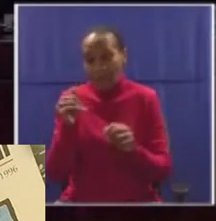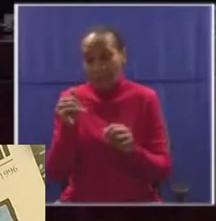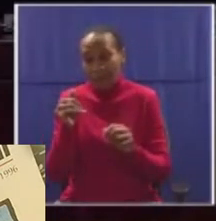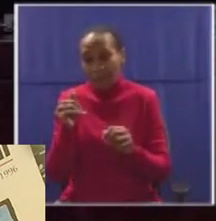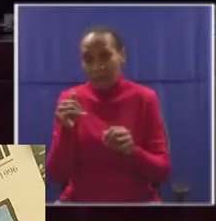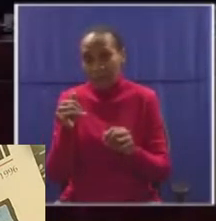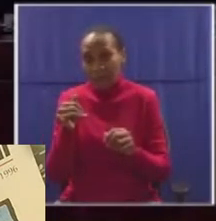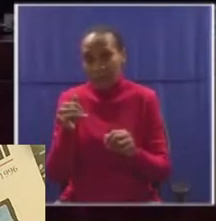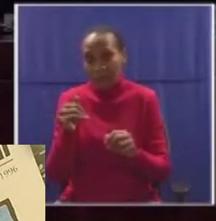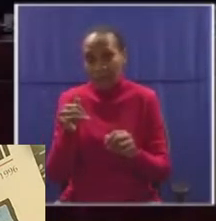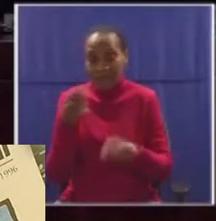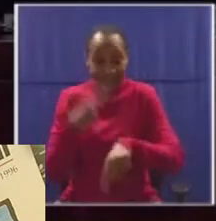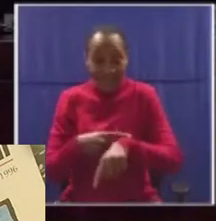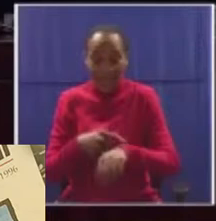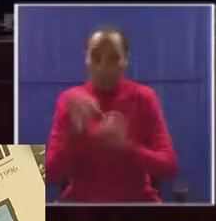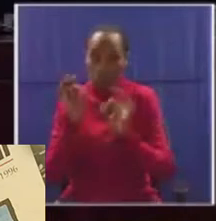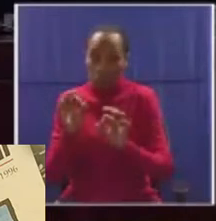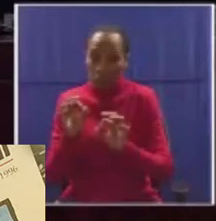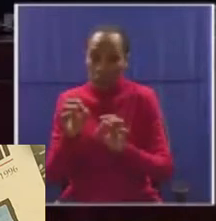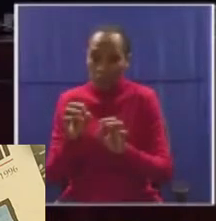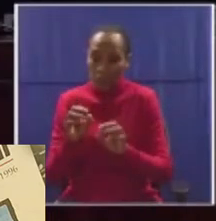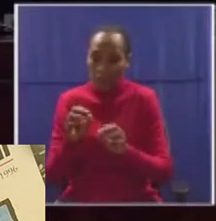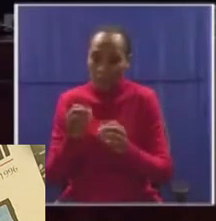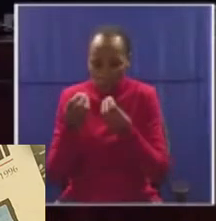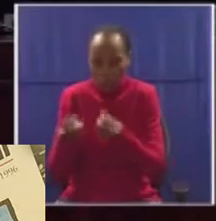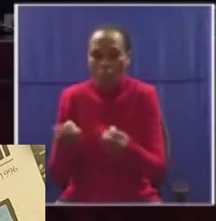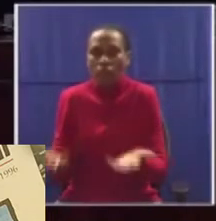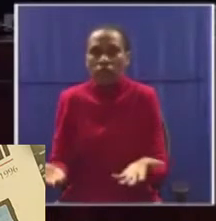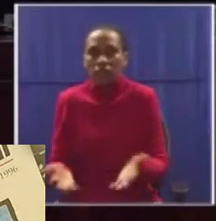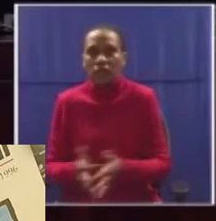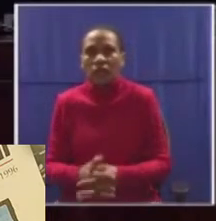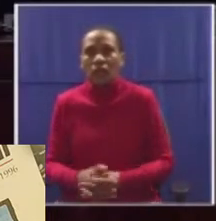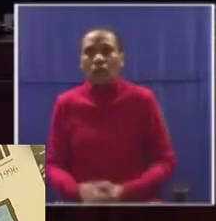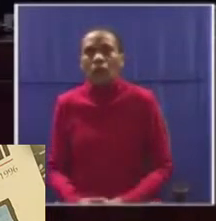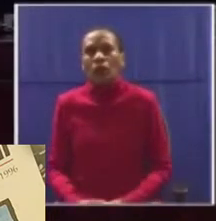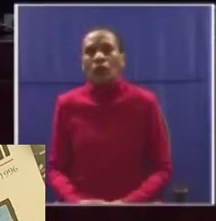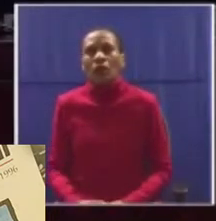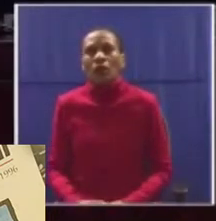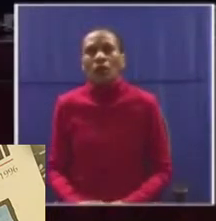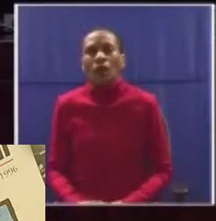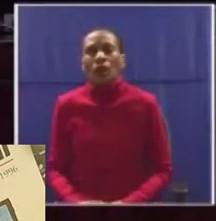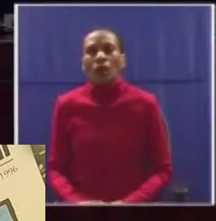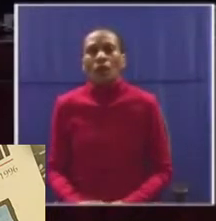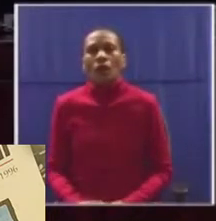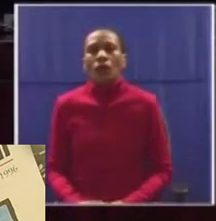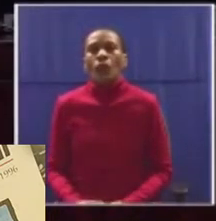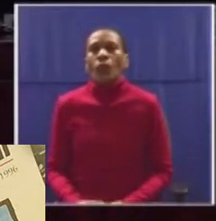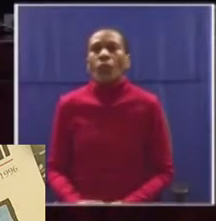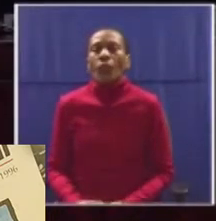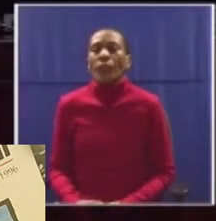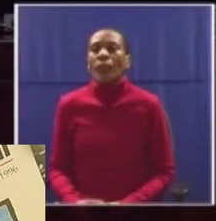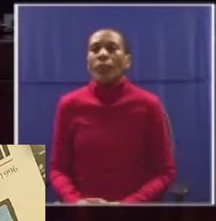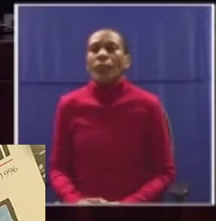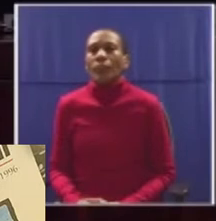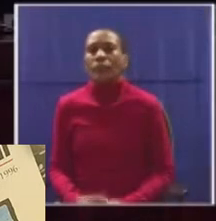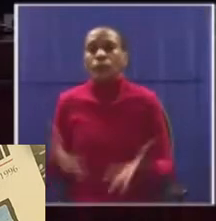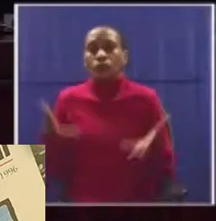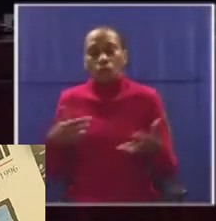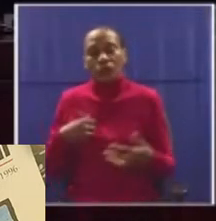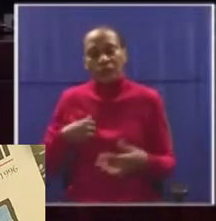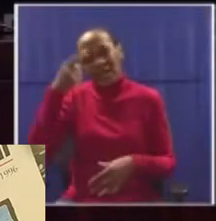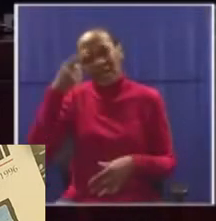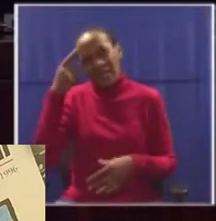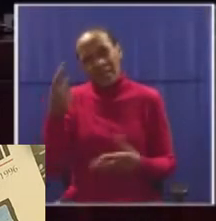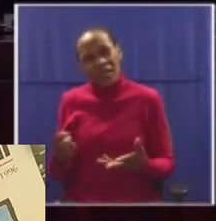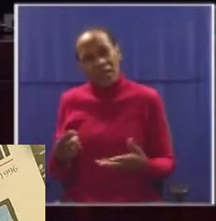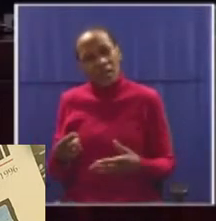effectively and timelessly uh find the the actual area where this particular victim is being held so I think